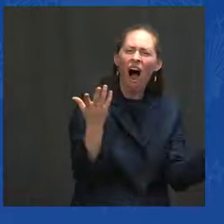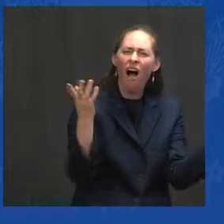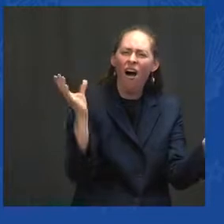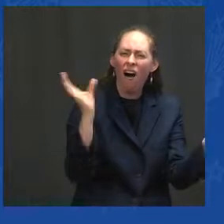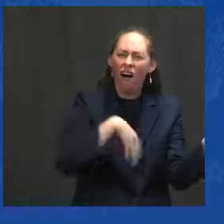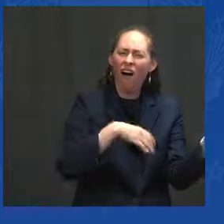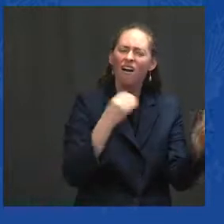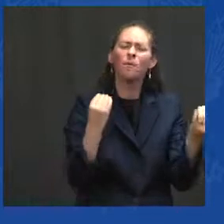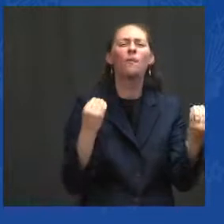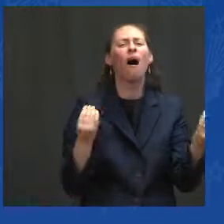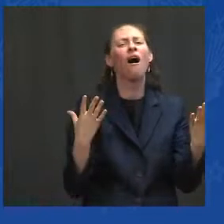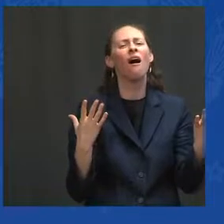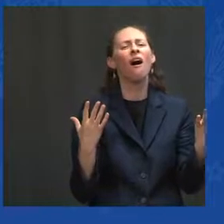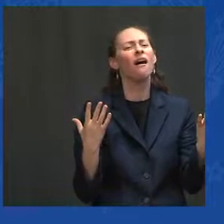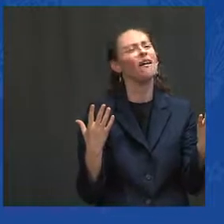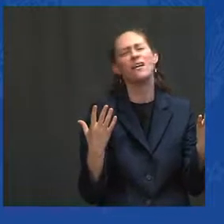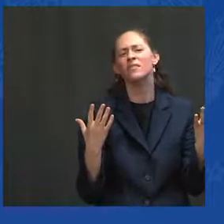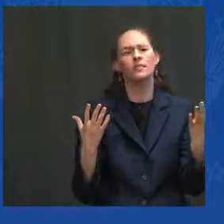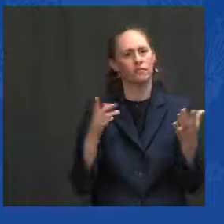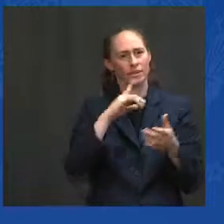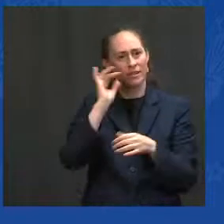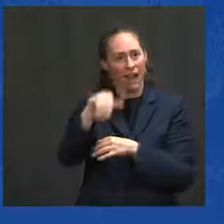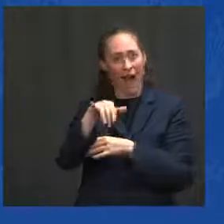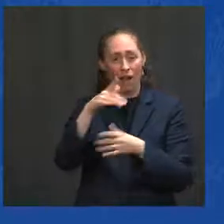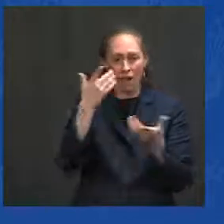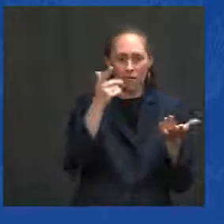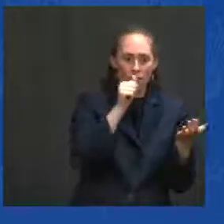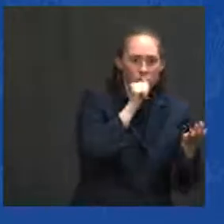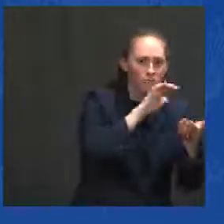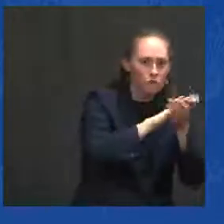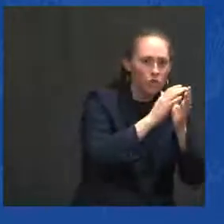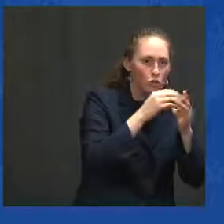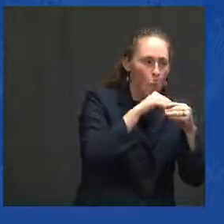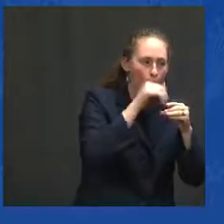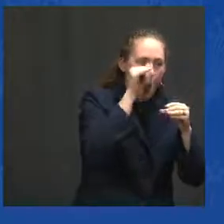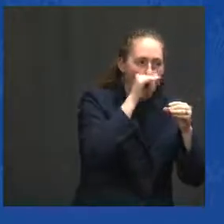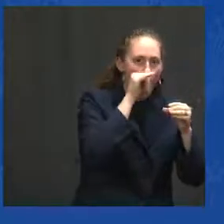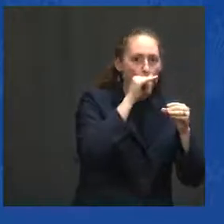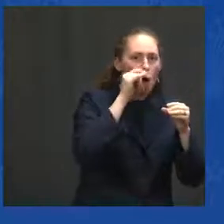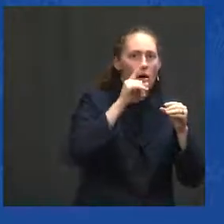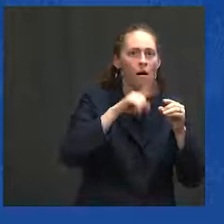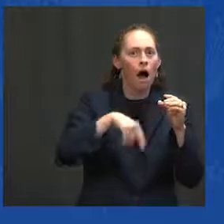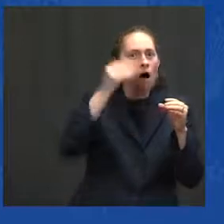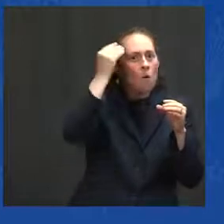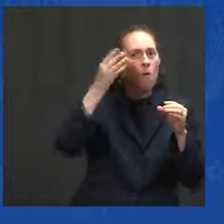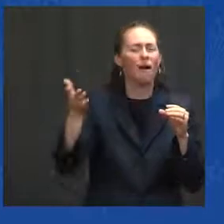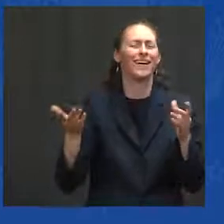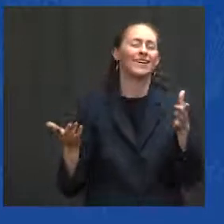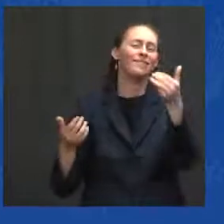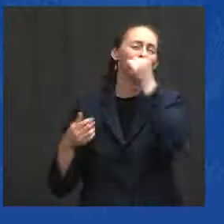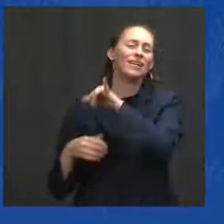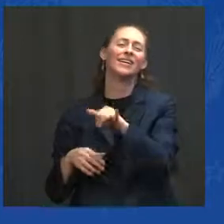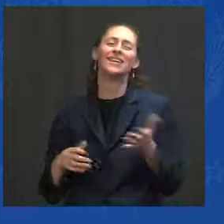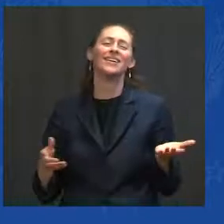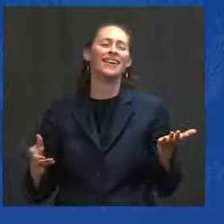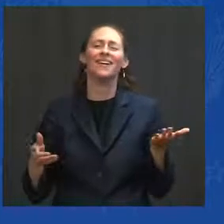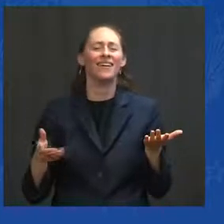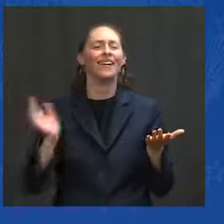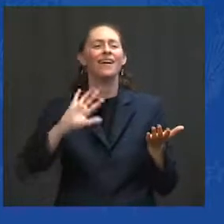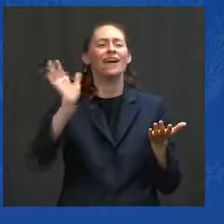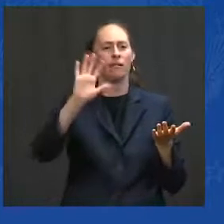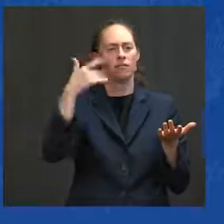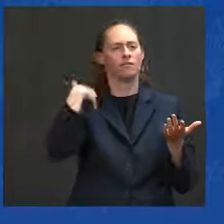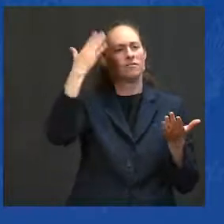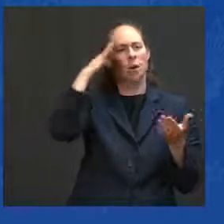that patty? No, but I'm serious. I don't know whether you do know. I didn't know till 5 years ago